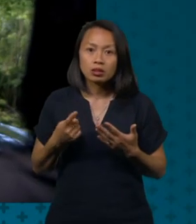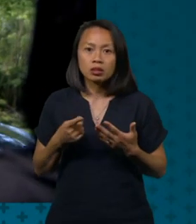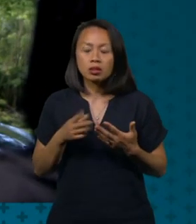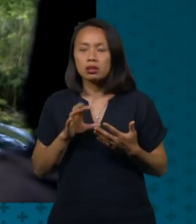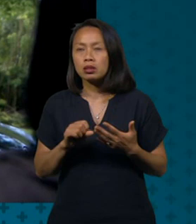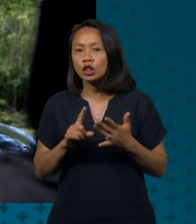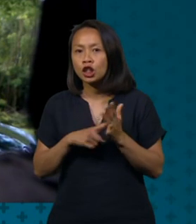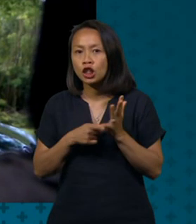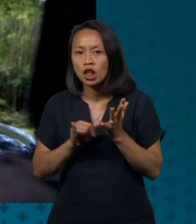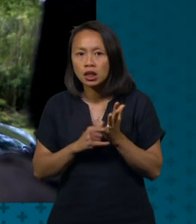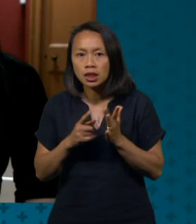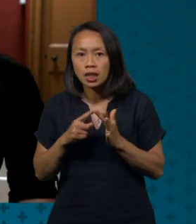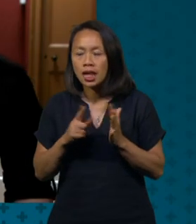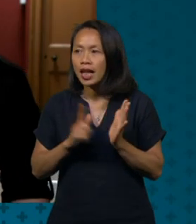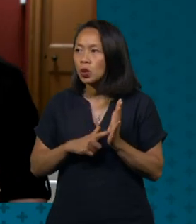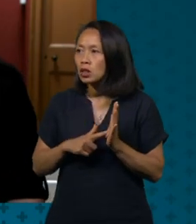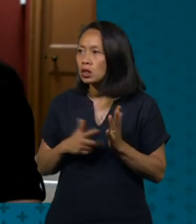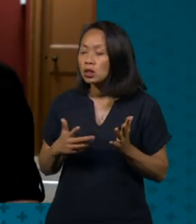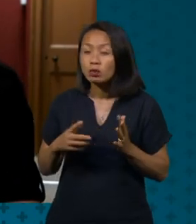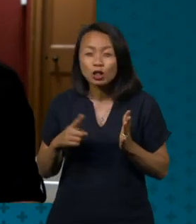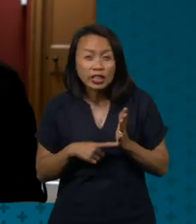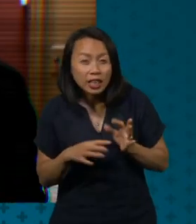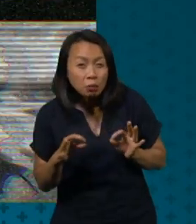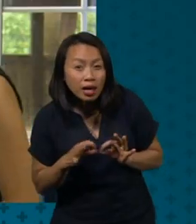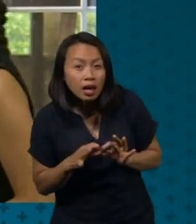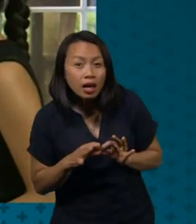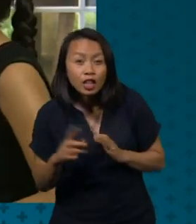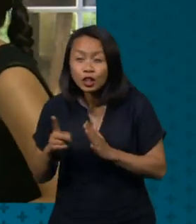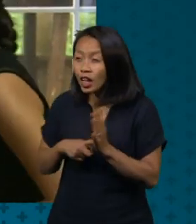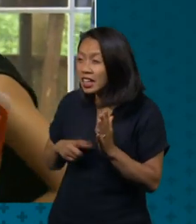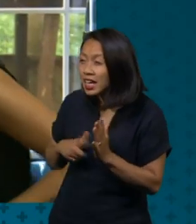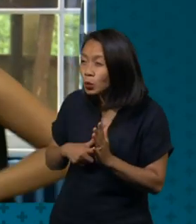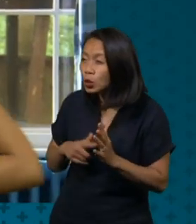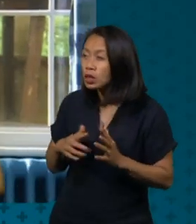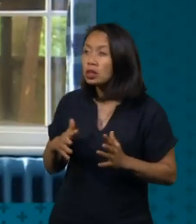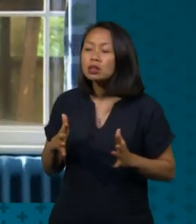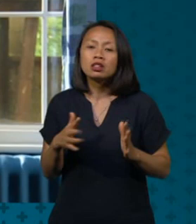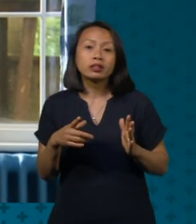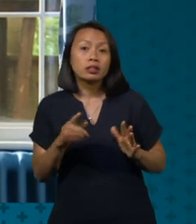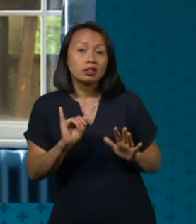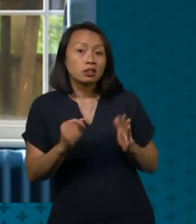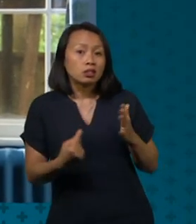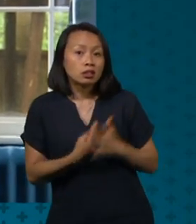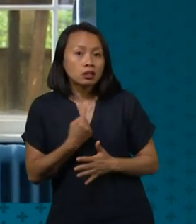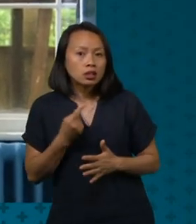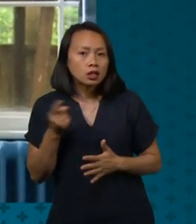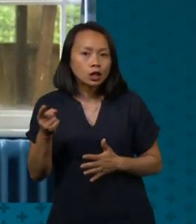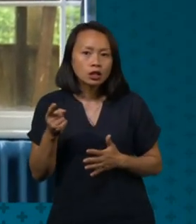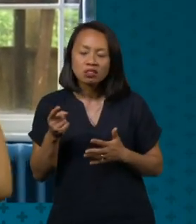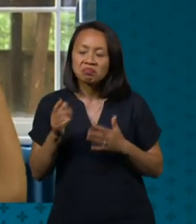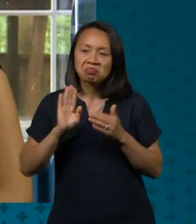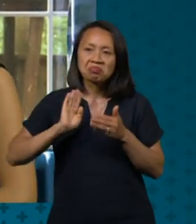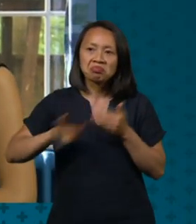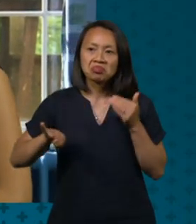Justine Littlewood. Tracy Beaker. Justine Littlewood. Tragic. She's only cut out a picture from a